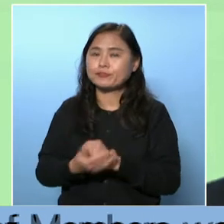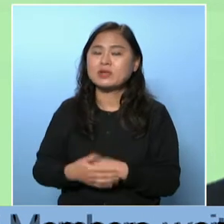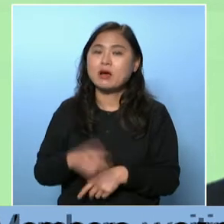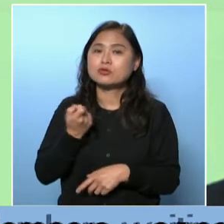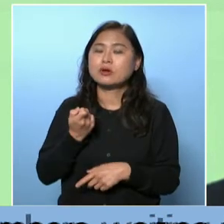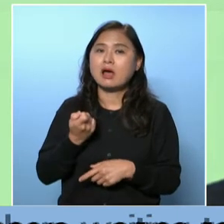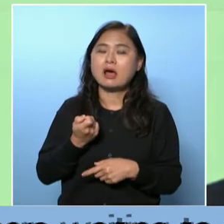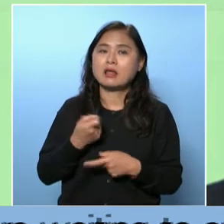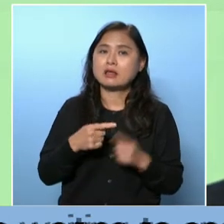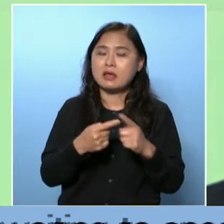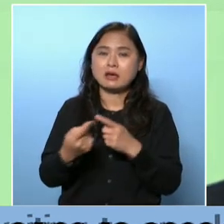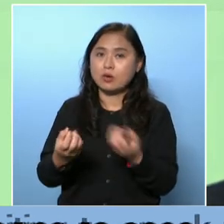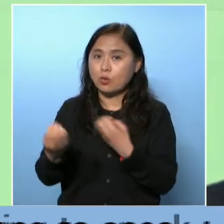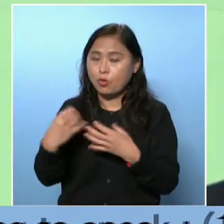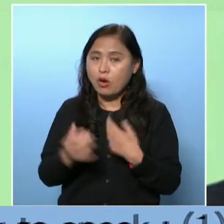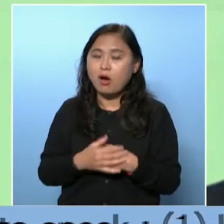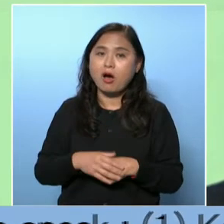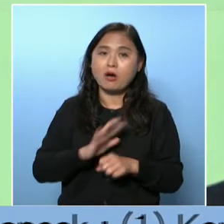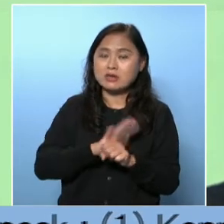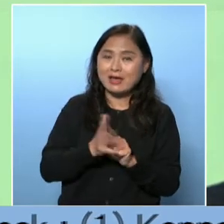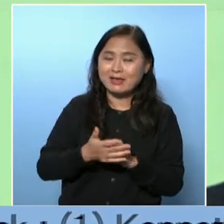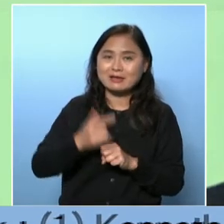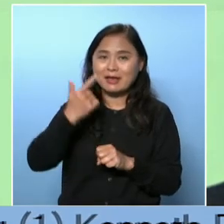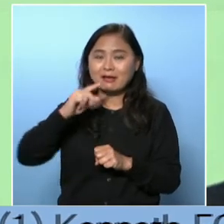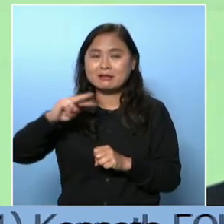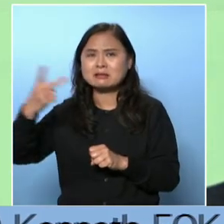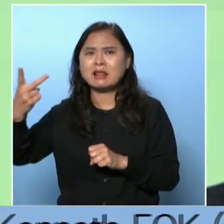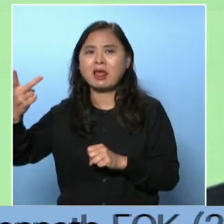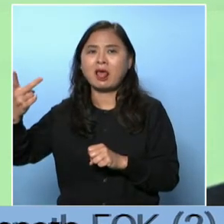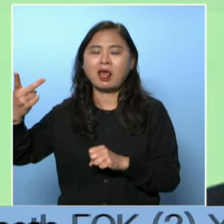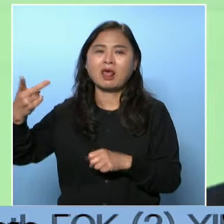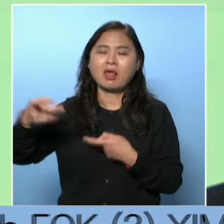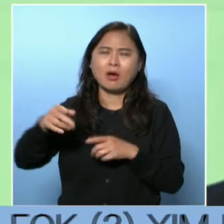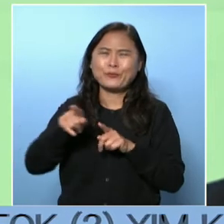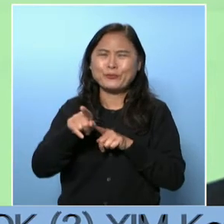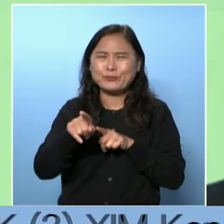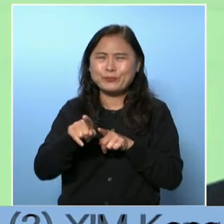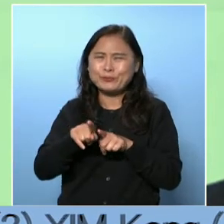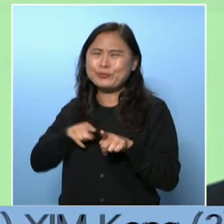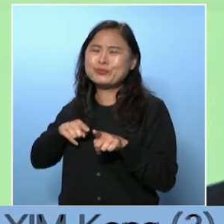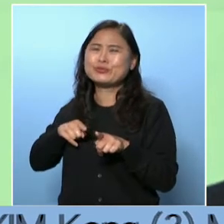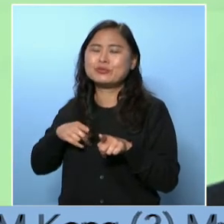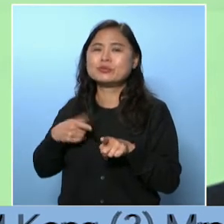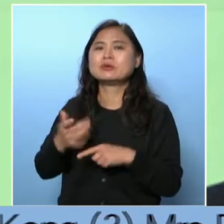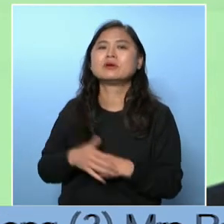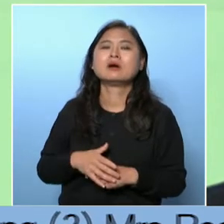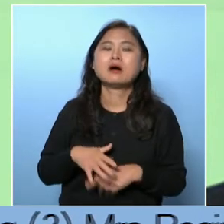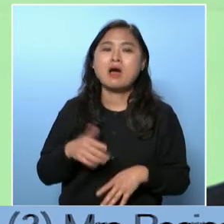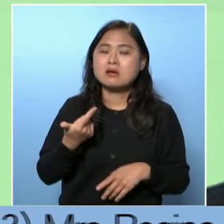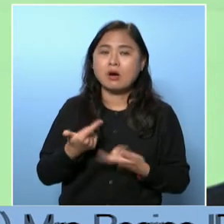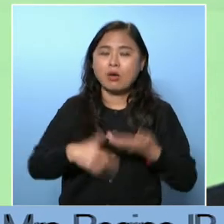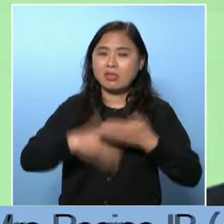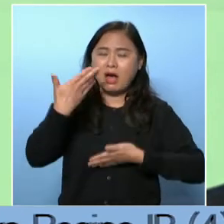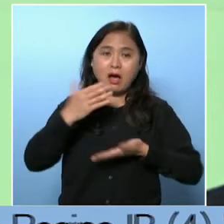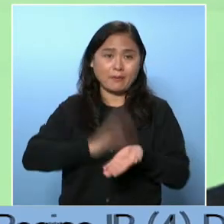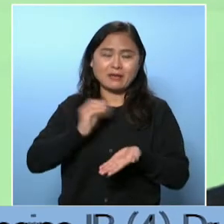some people have told me that the update is lagging behind. The information is